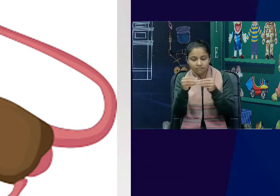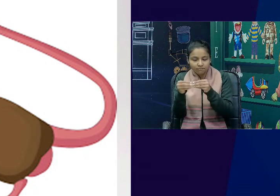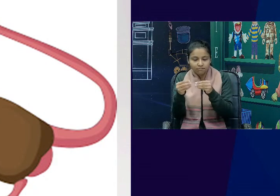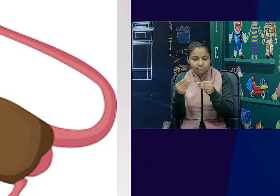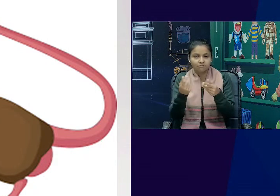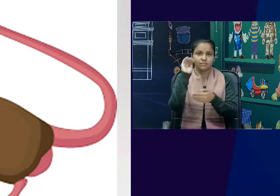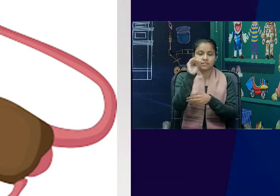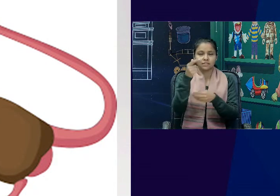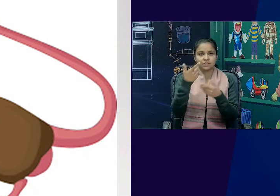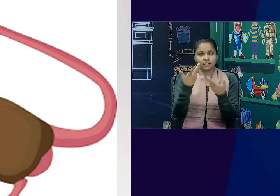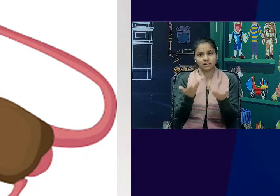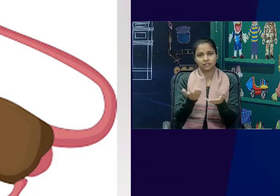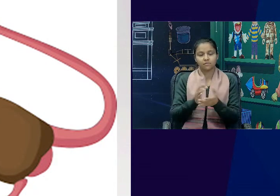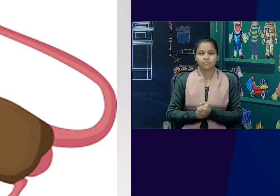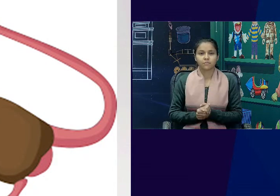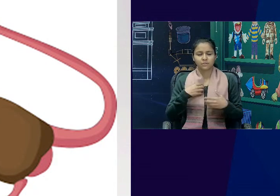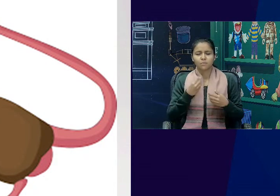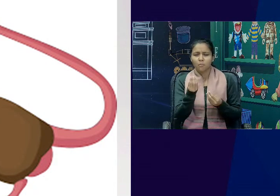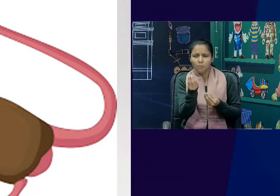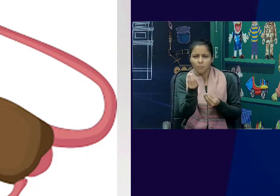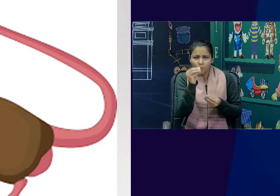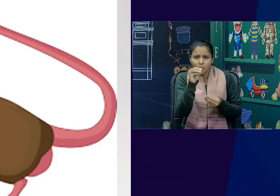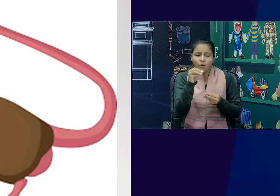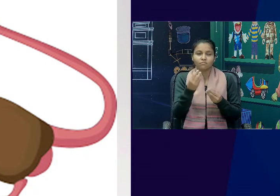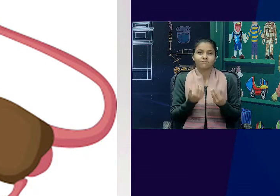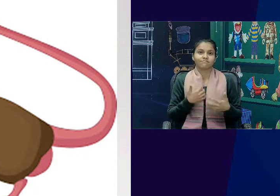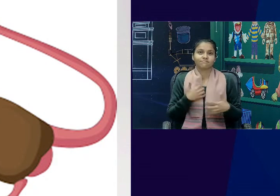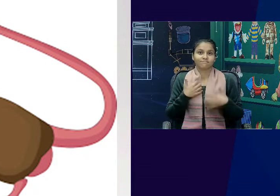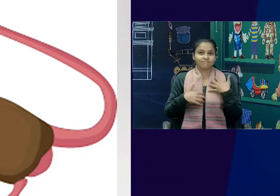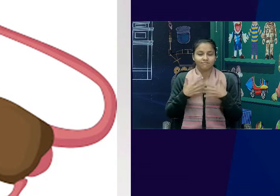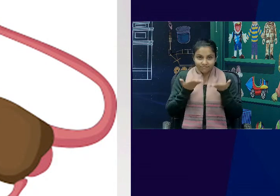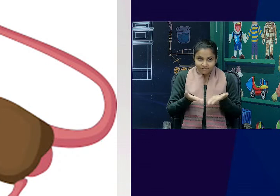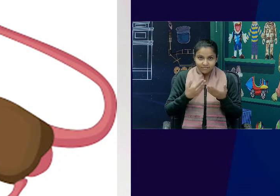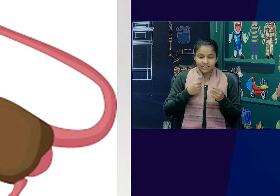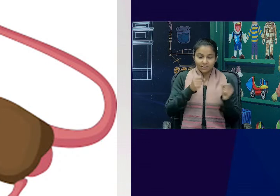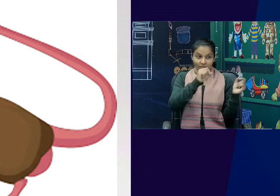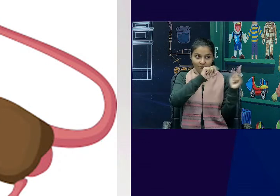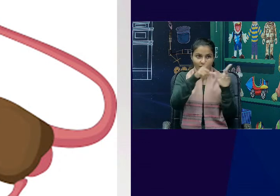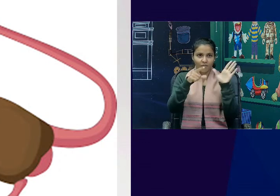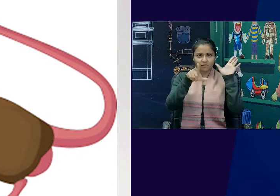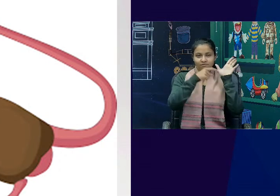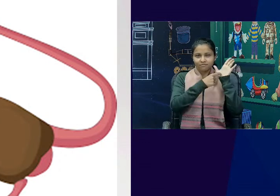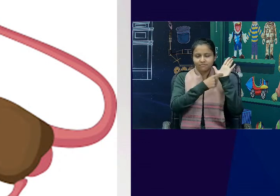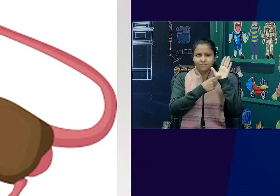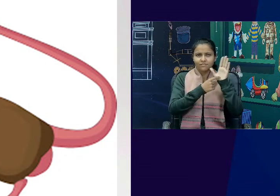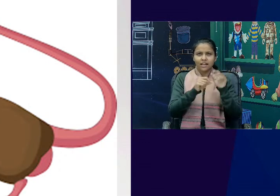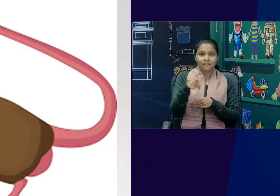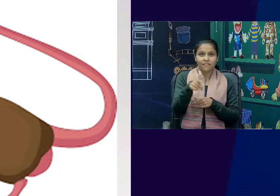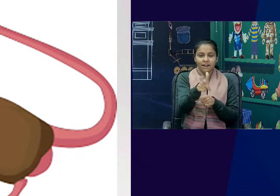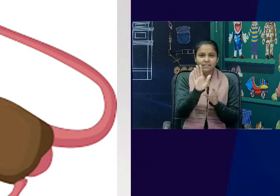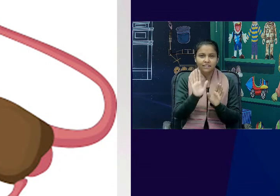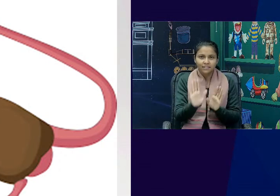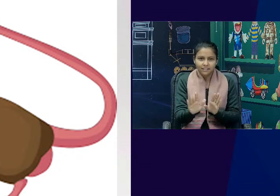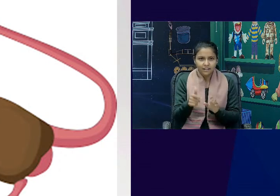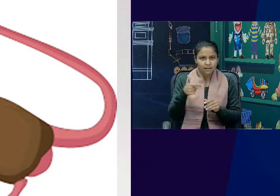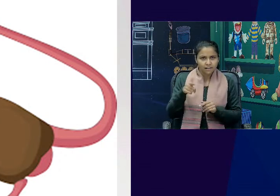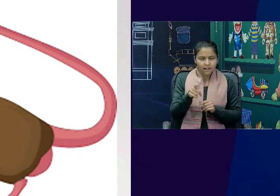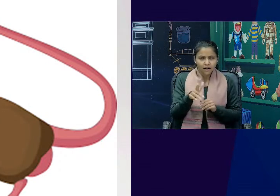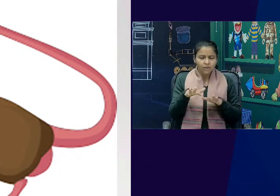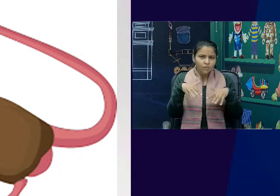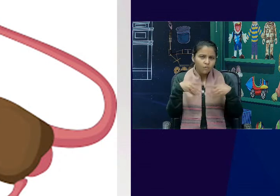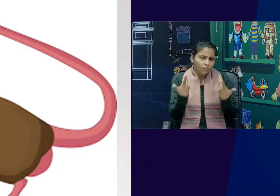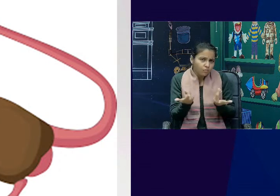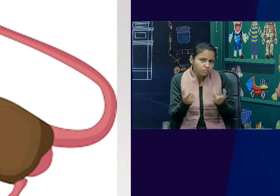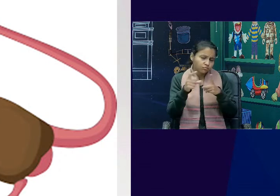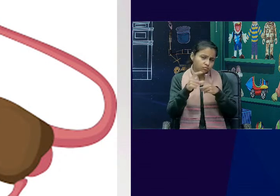to make it a little more interesting, what we can do is, like I have added a photo of rat. Okay. So by adding the photo of rat, what we can do